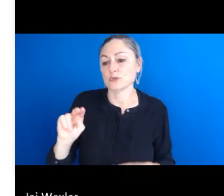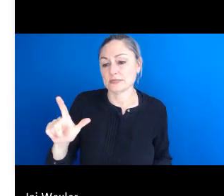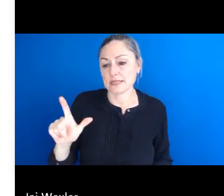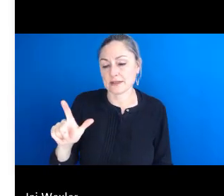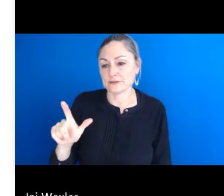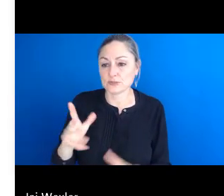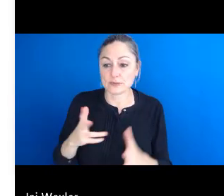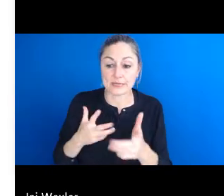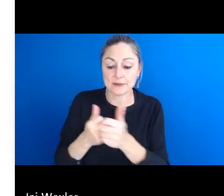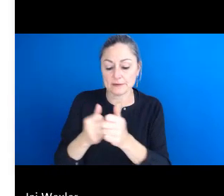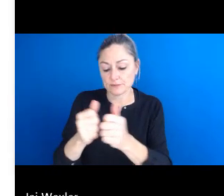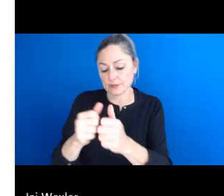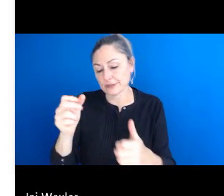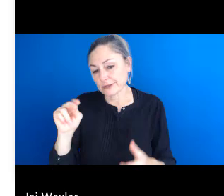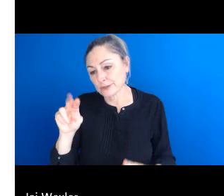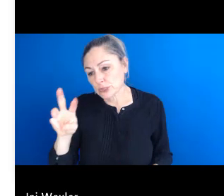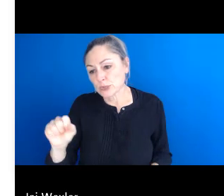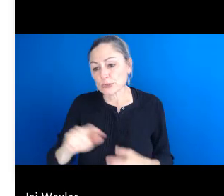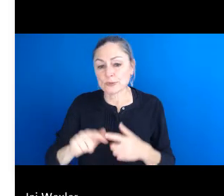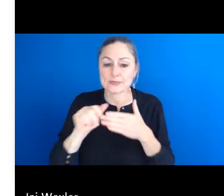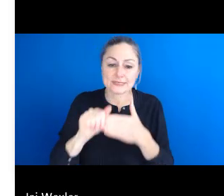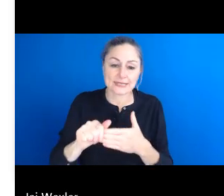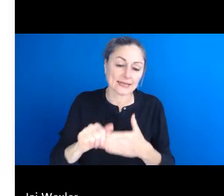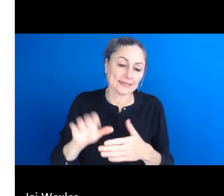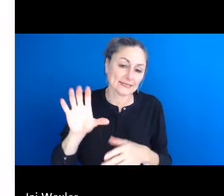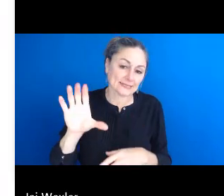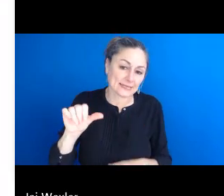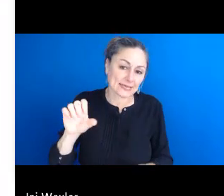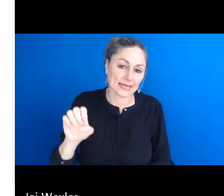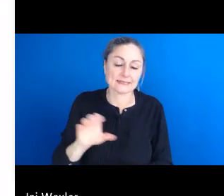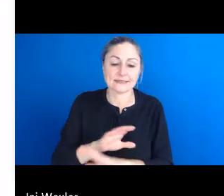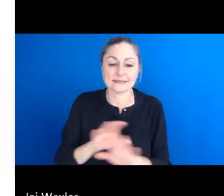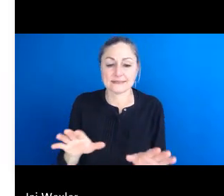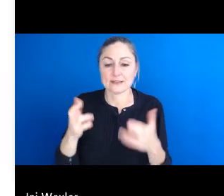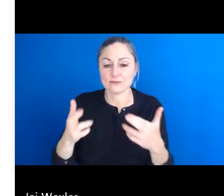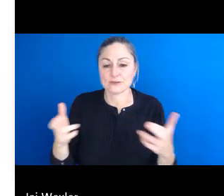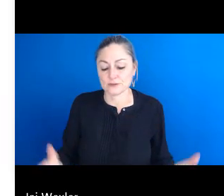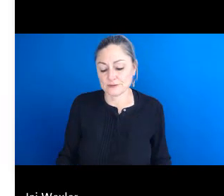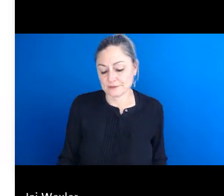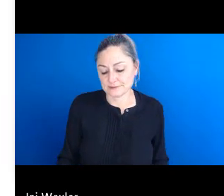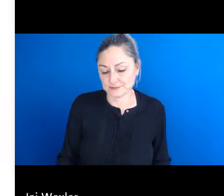with news, guidance, cases, and resources for you.